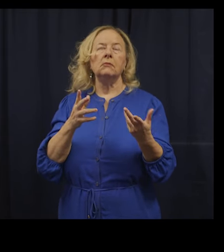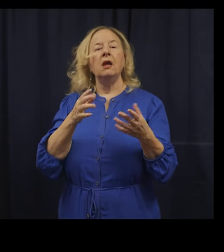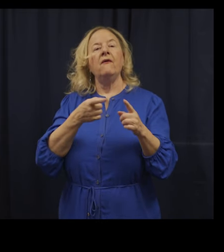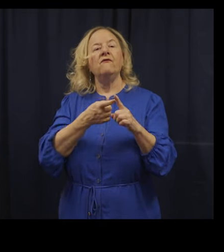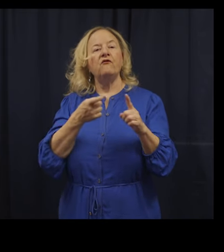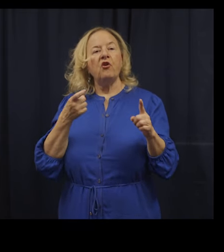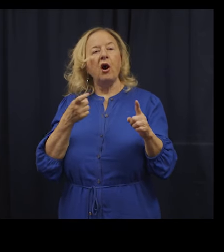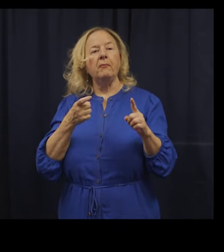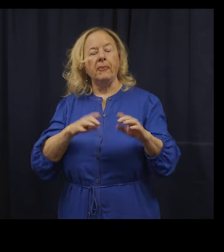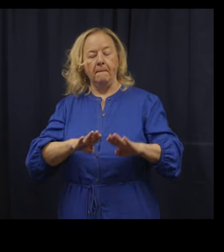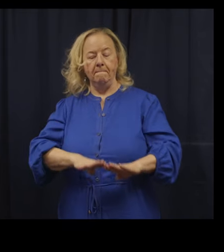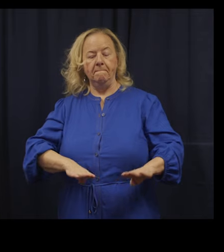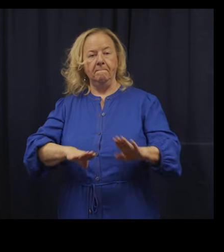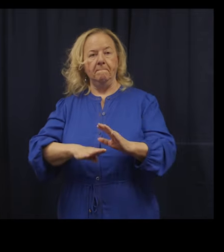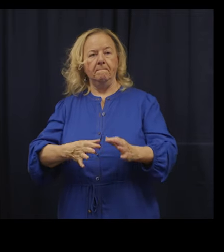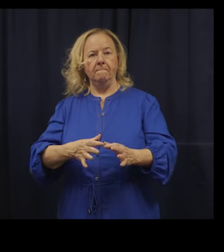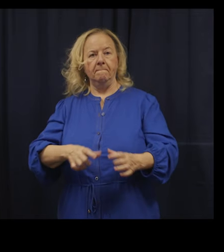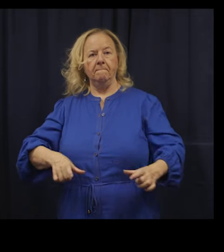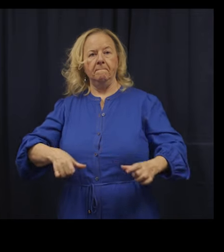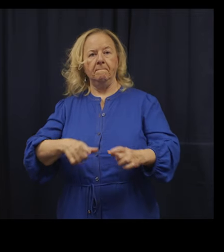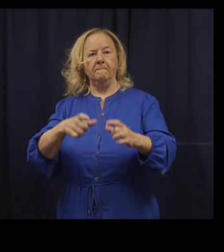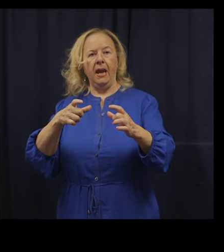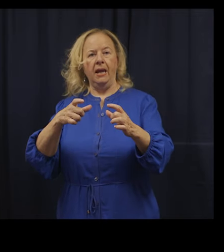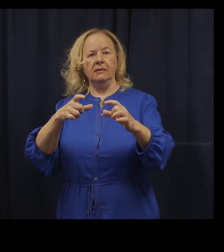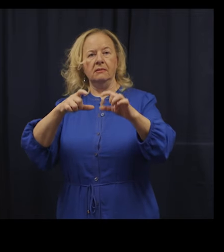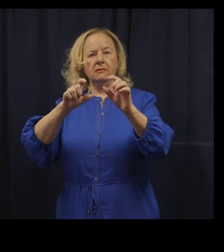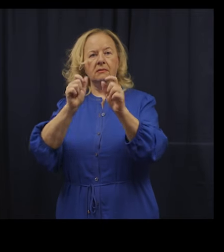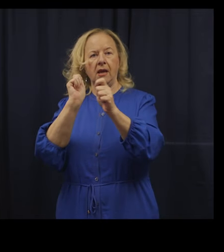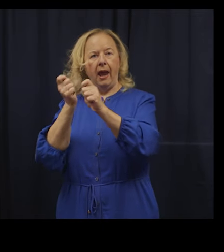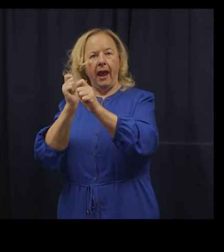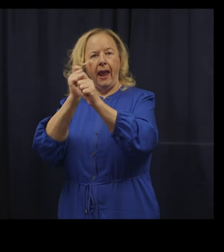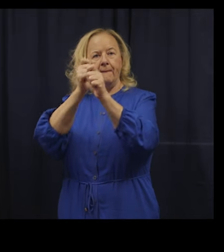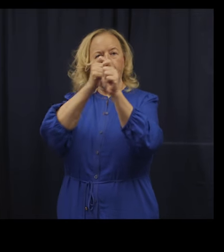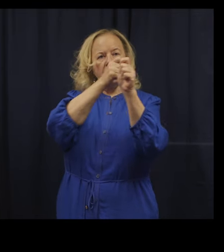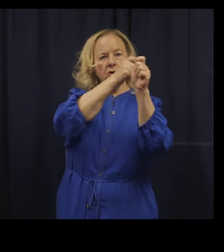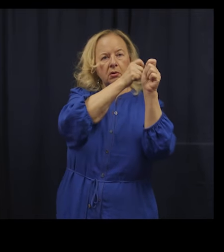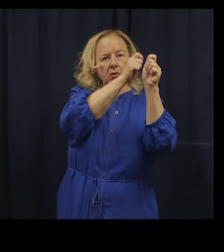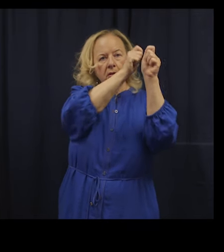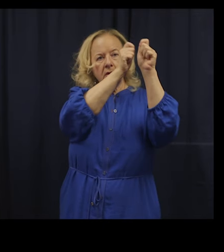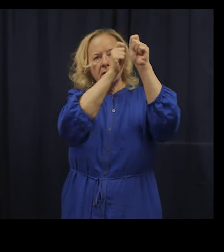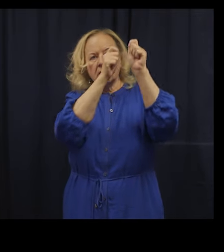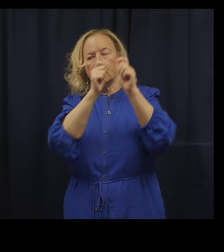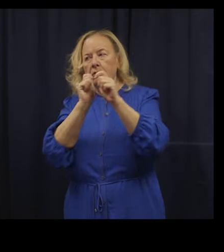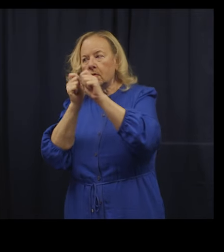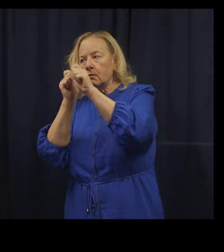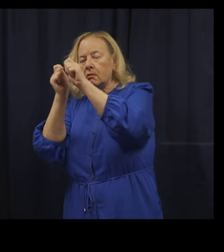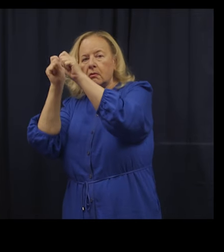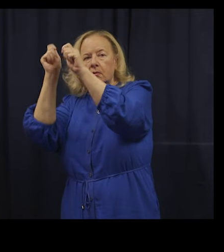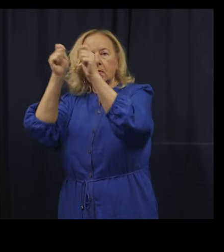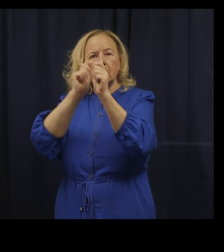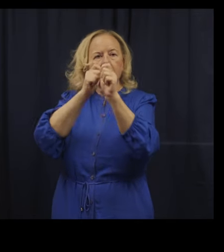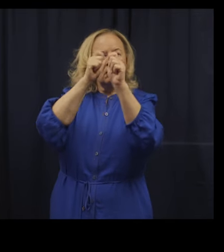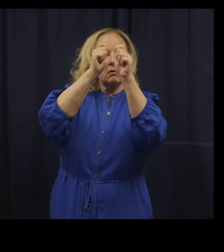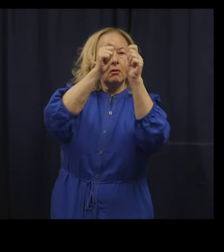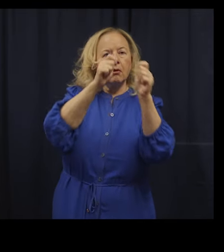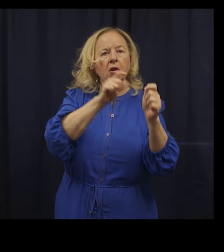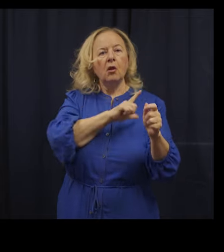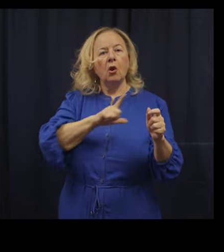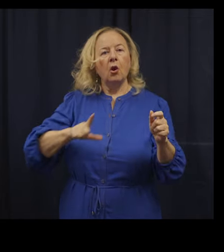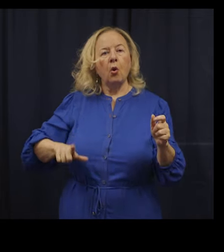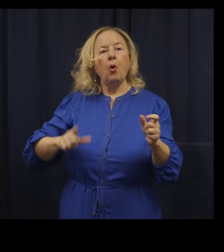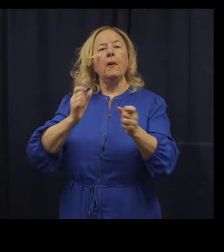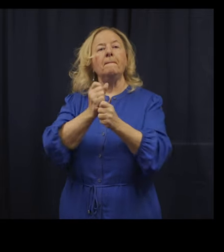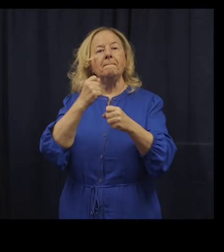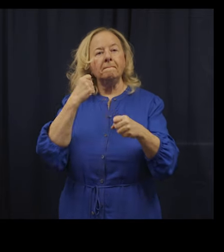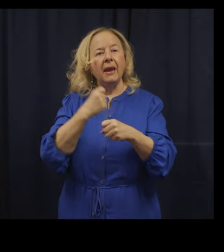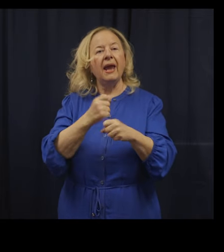its base to its flowers, it was hammered work, mentions it twice. According to the pattern that the Lord had shown Moses, so he made the